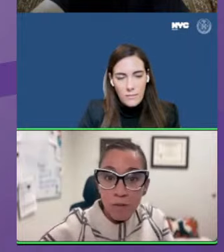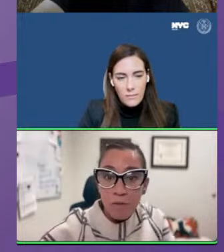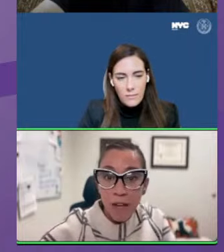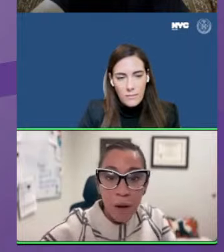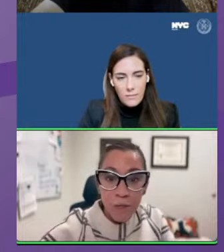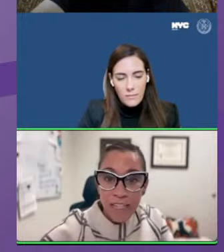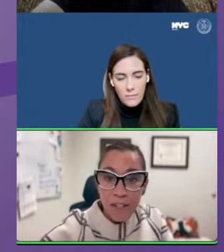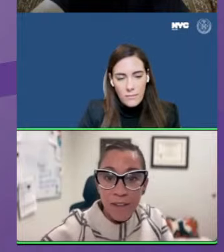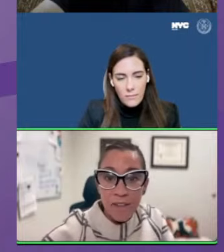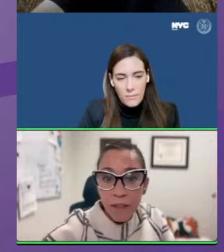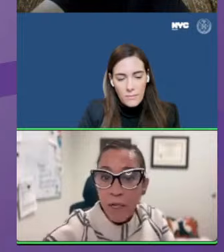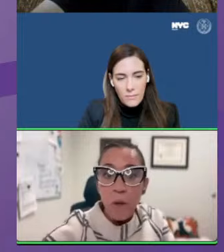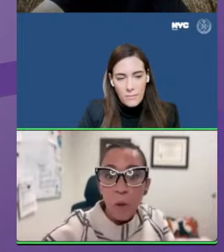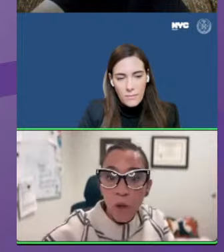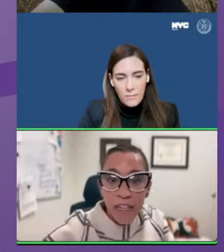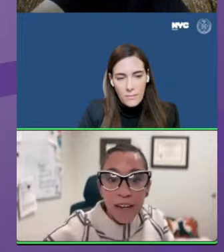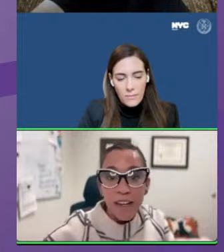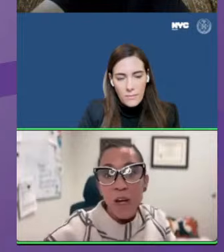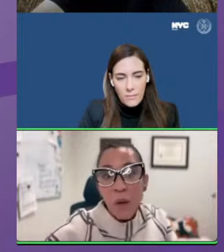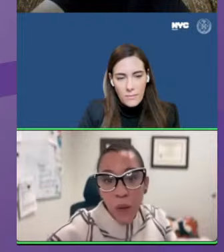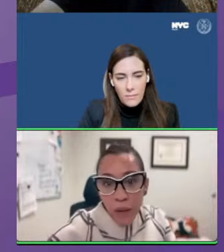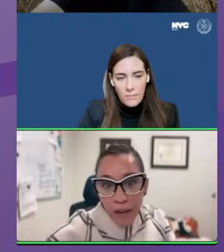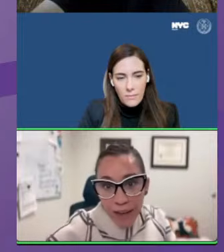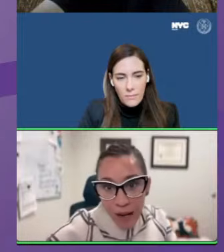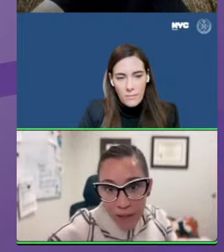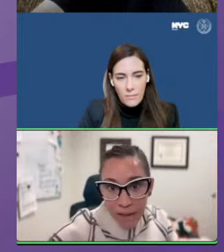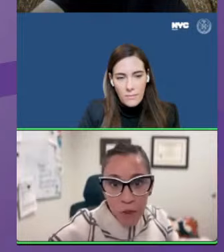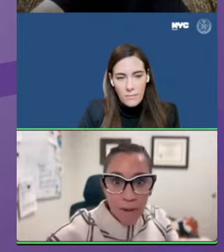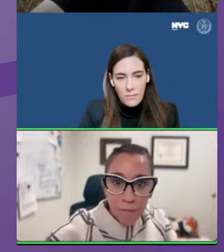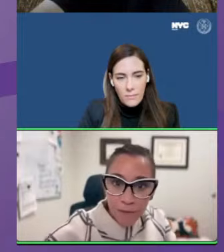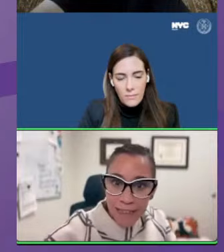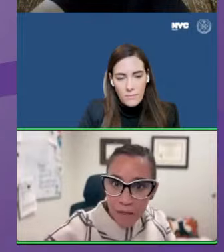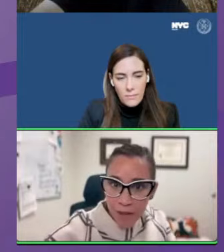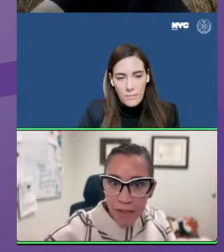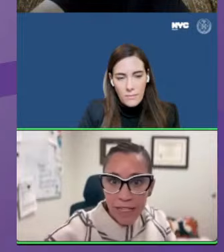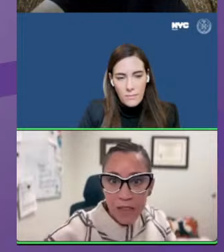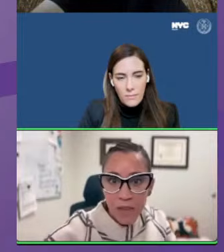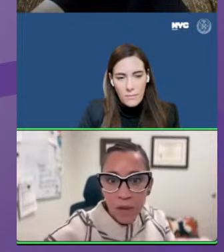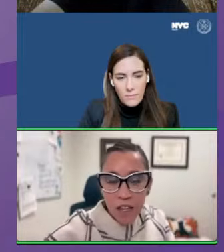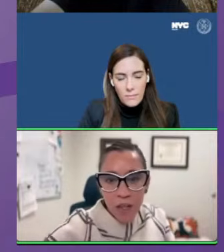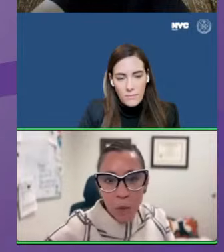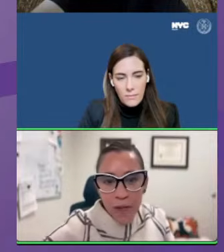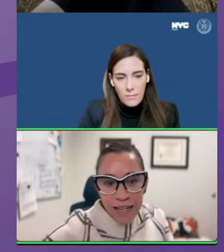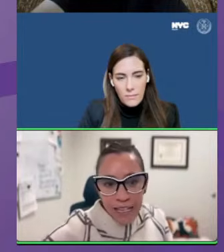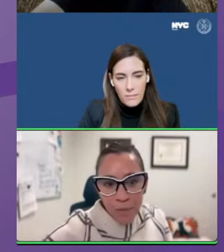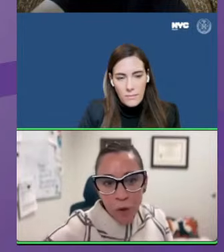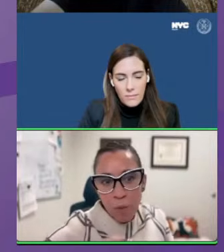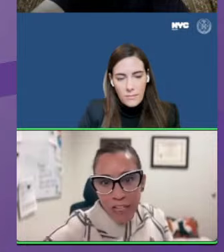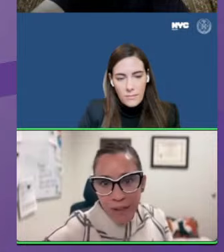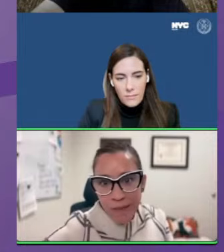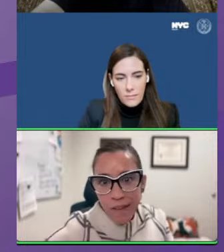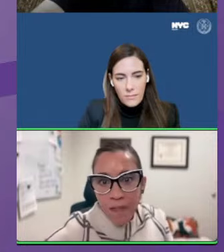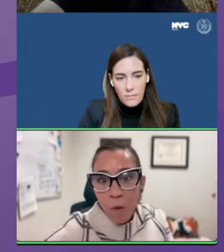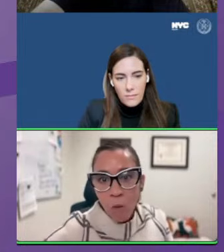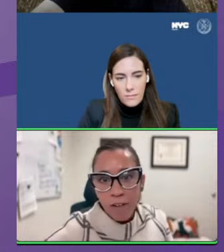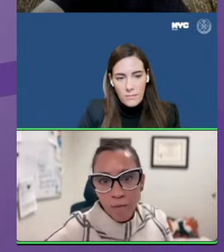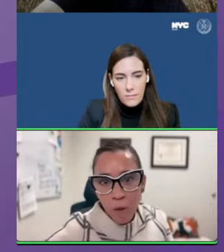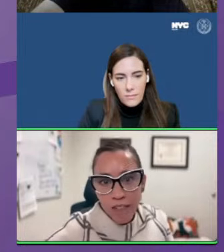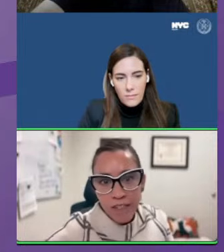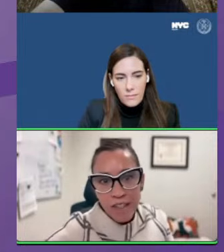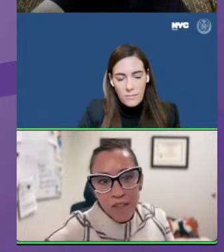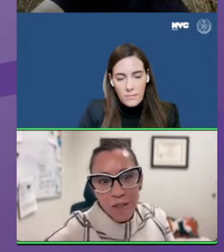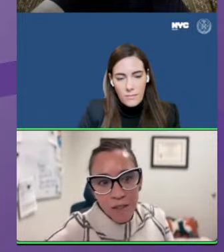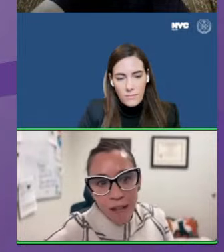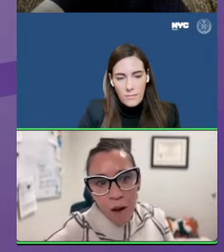simple accommodations like remote working or allowing them to have more flexibility so we can keep those patients in the